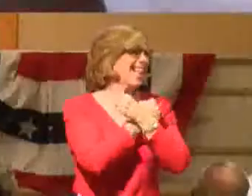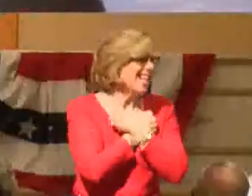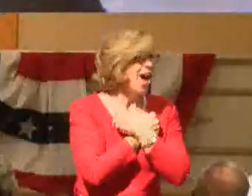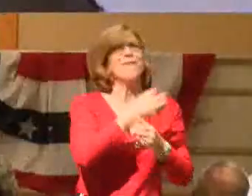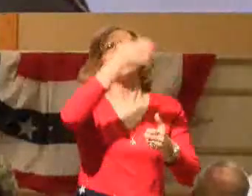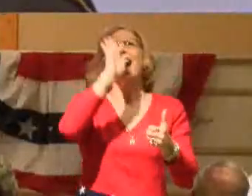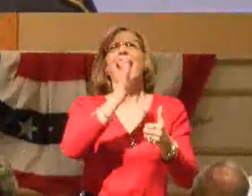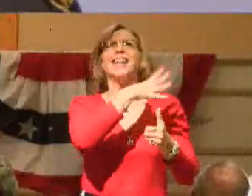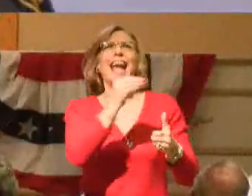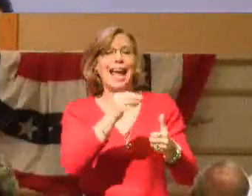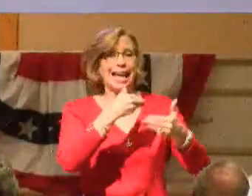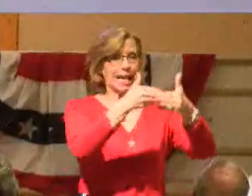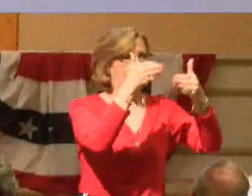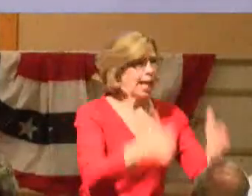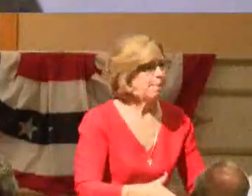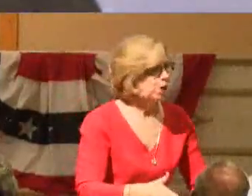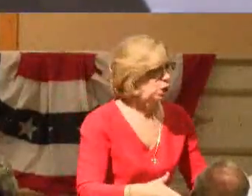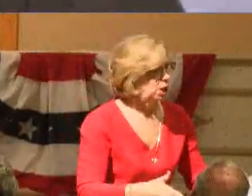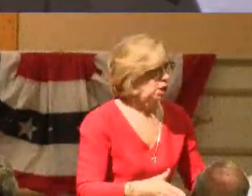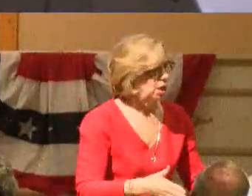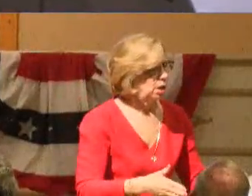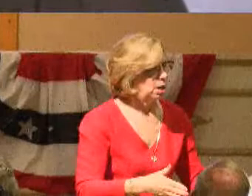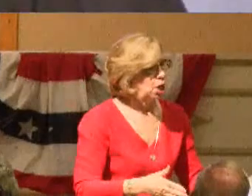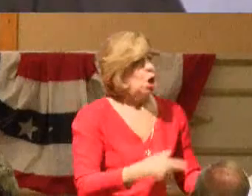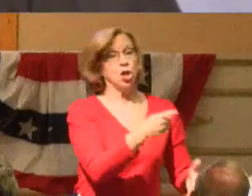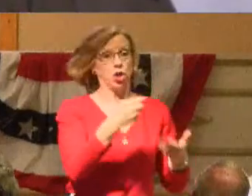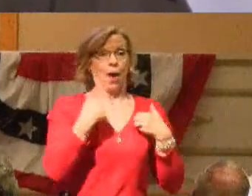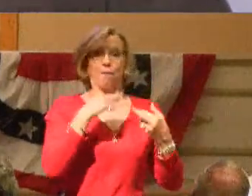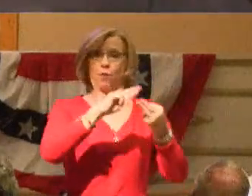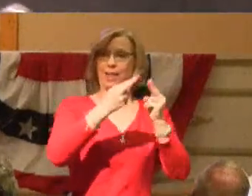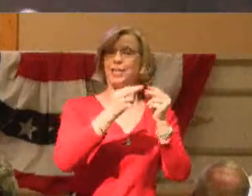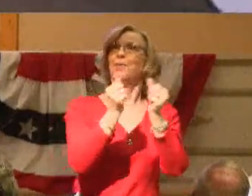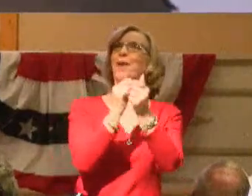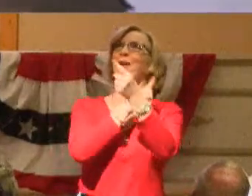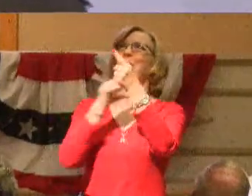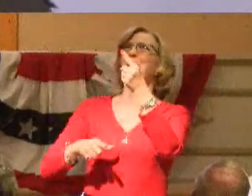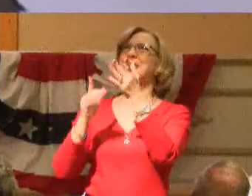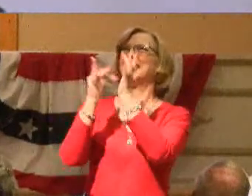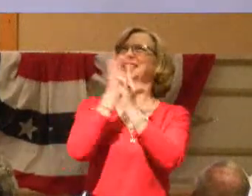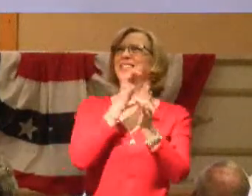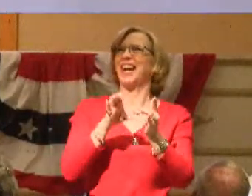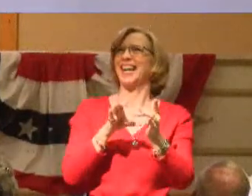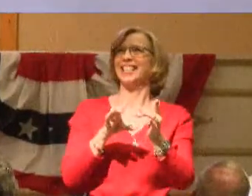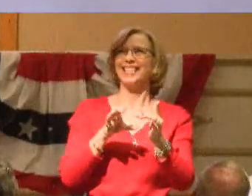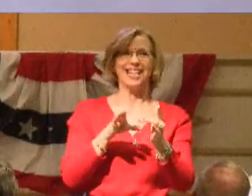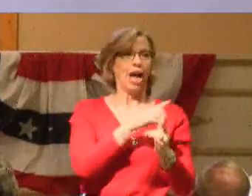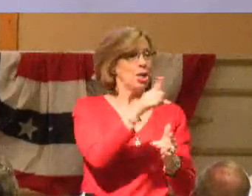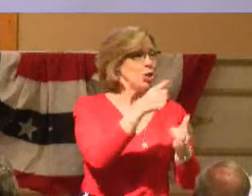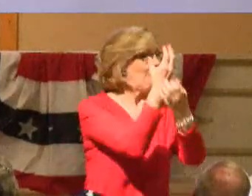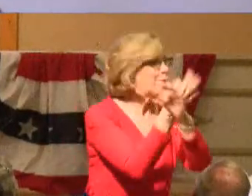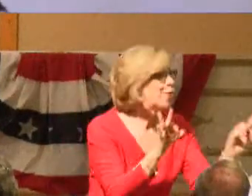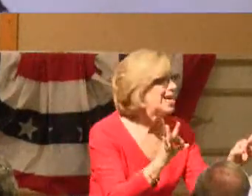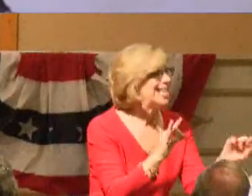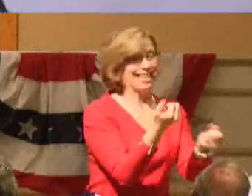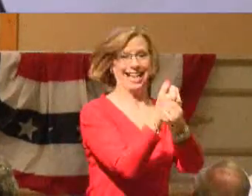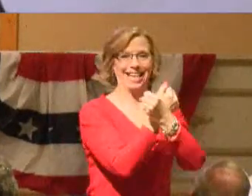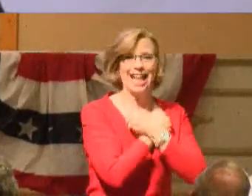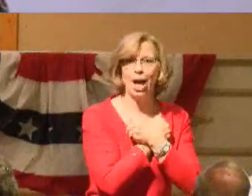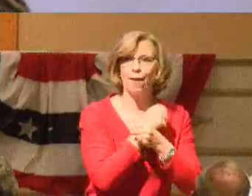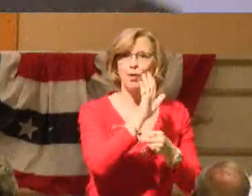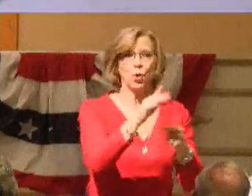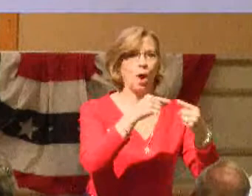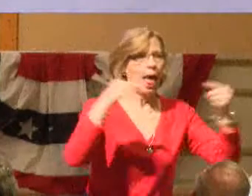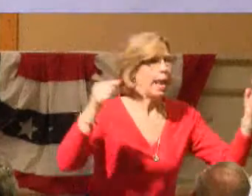Guess what? When you have a relationship with Lord Jesus Christ, guess what? Here it comes. You're free to love your